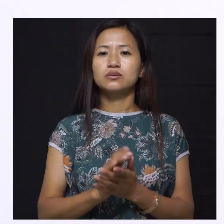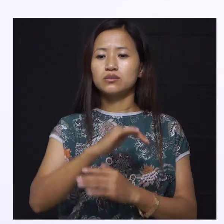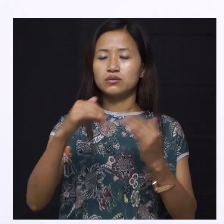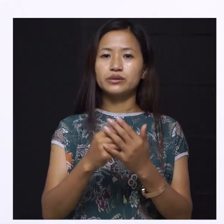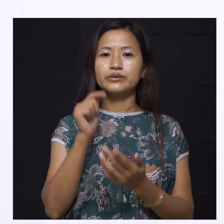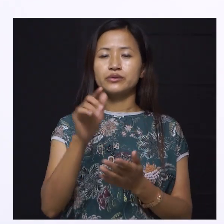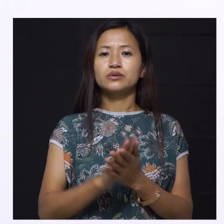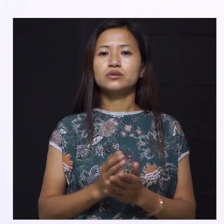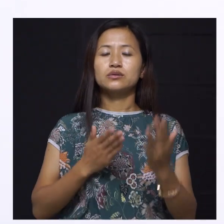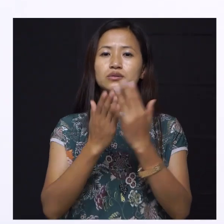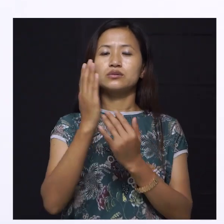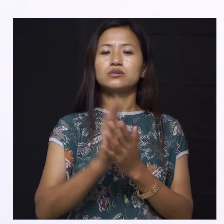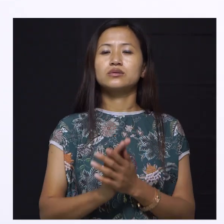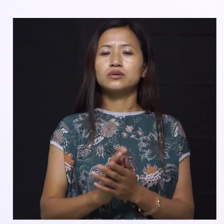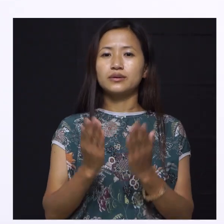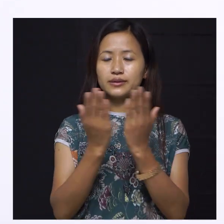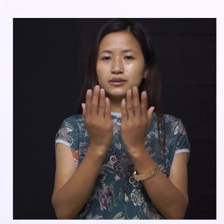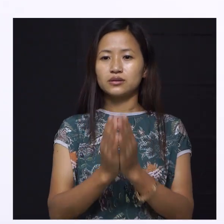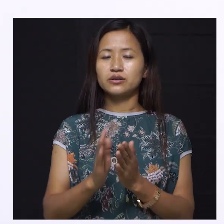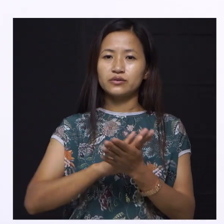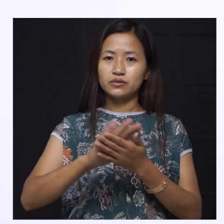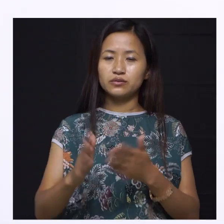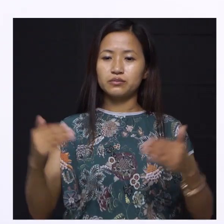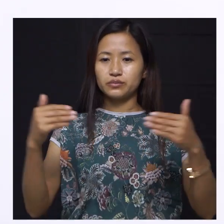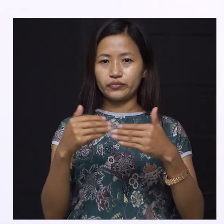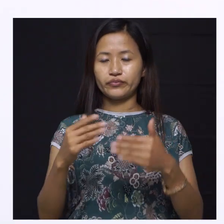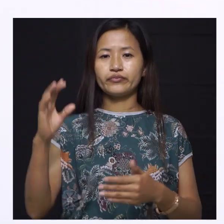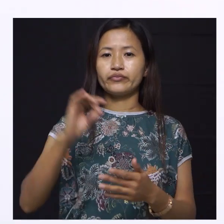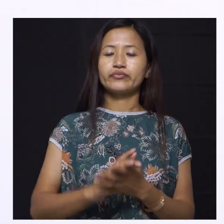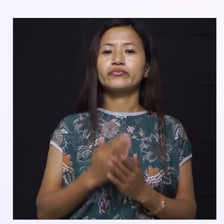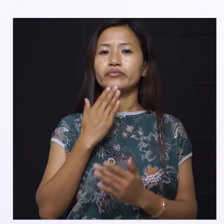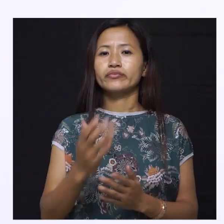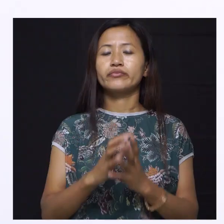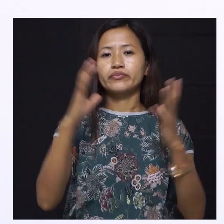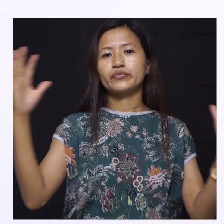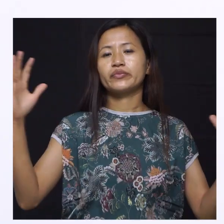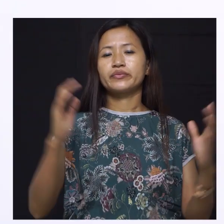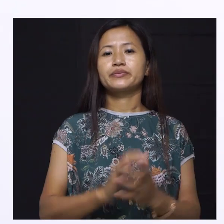of you to go through your text and finish it before we meet again. Thank you so much.